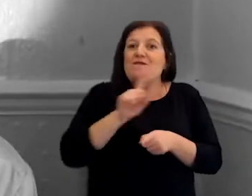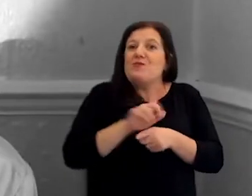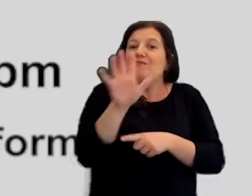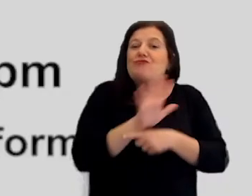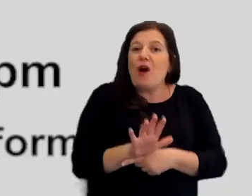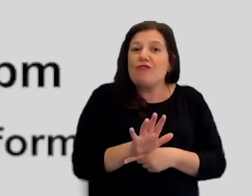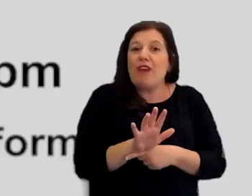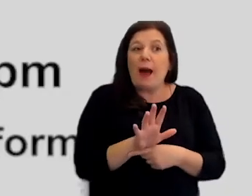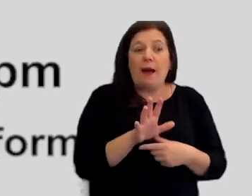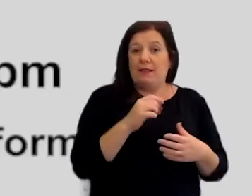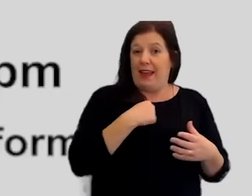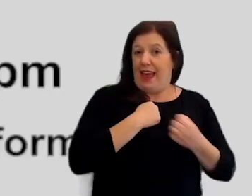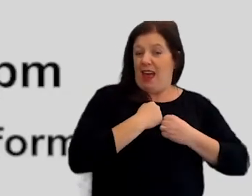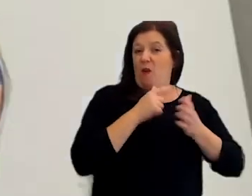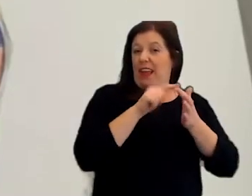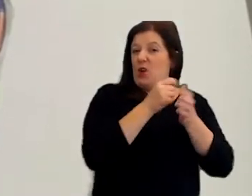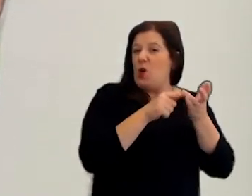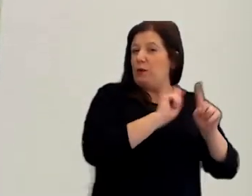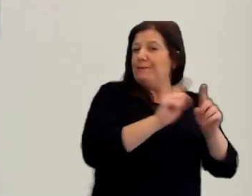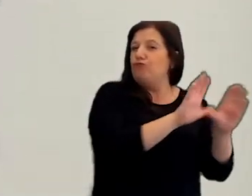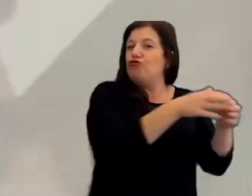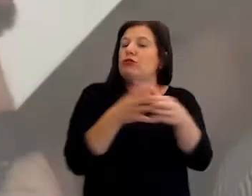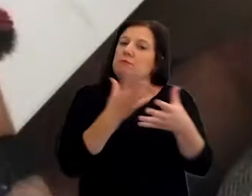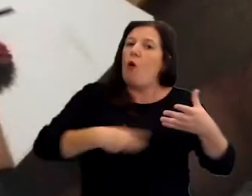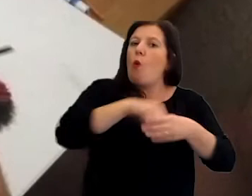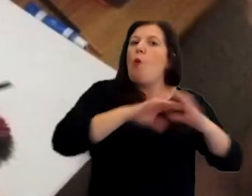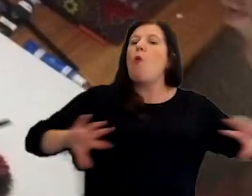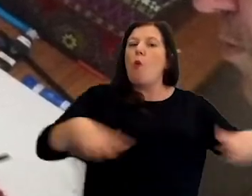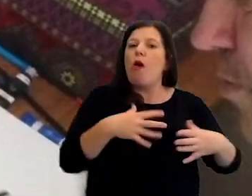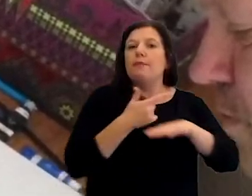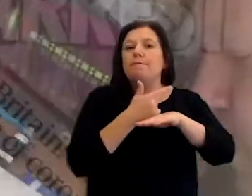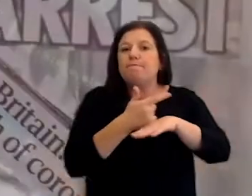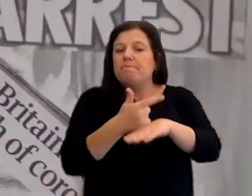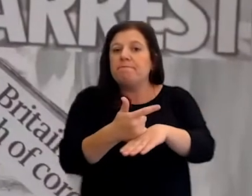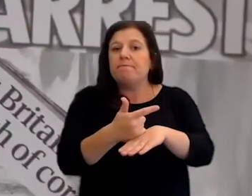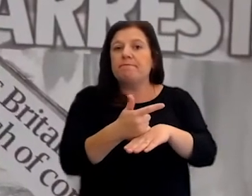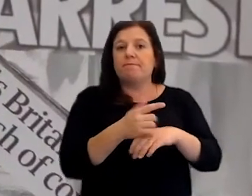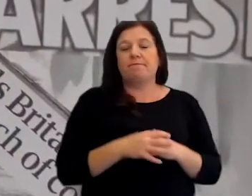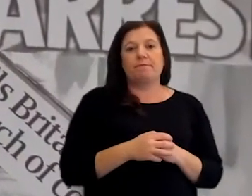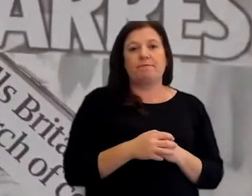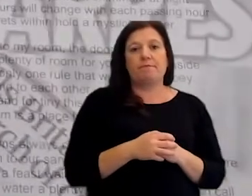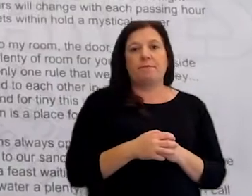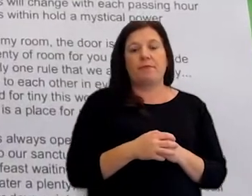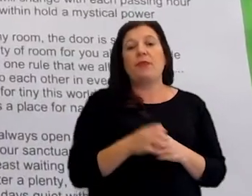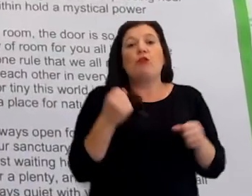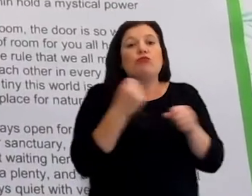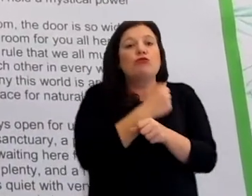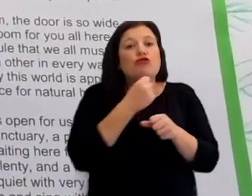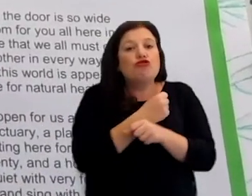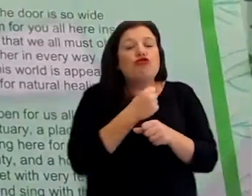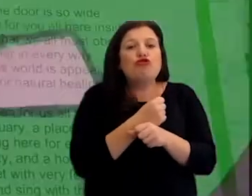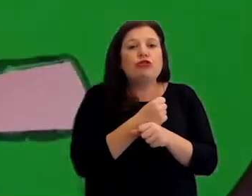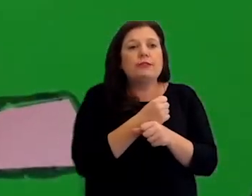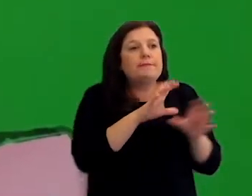involved all the members from all our ensembles, and our production ensembles have been given briefs to